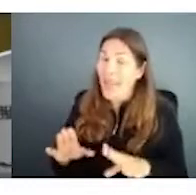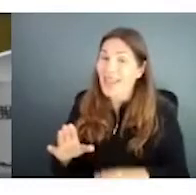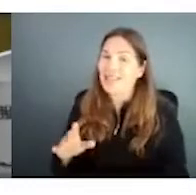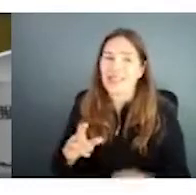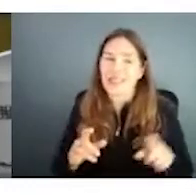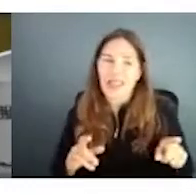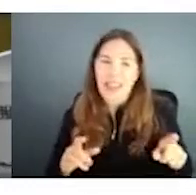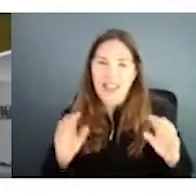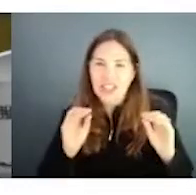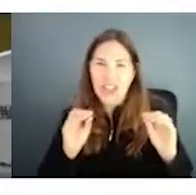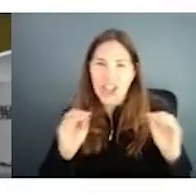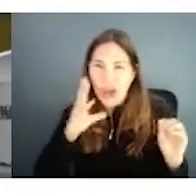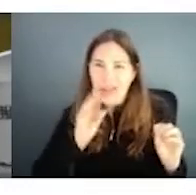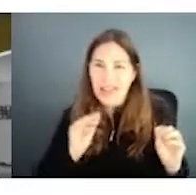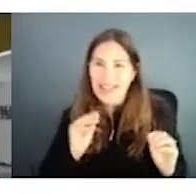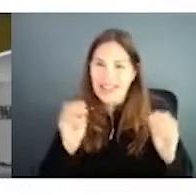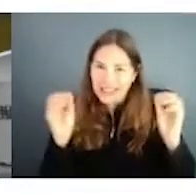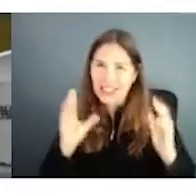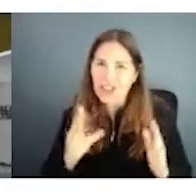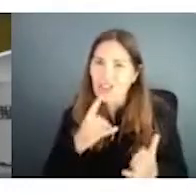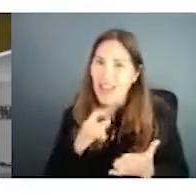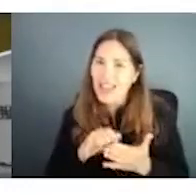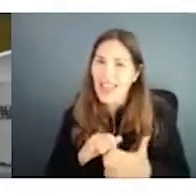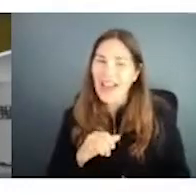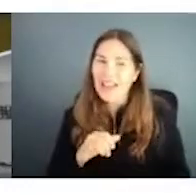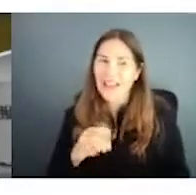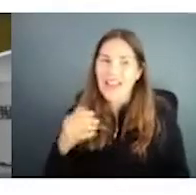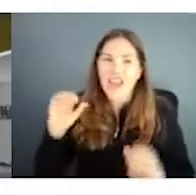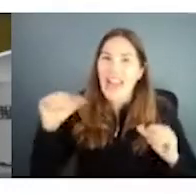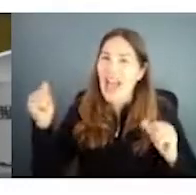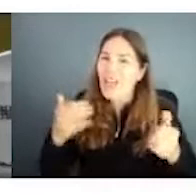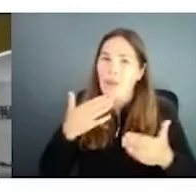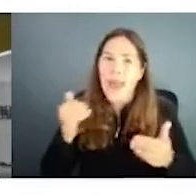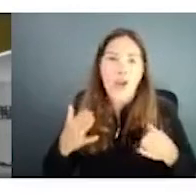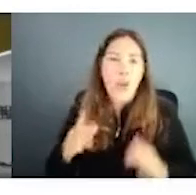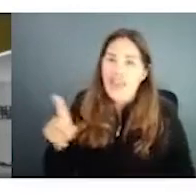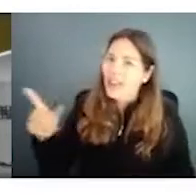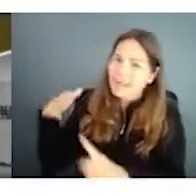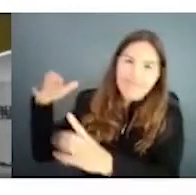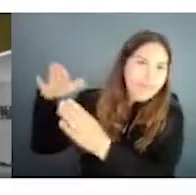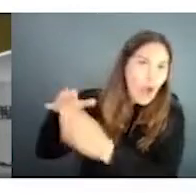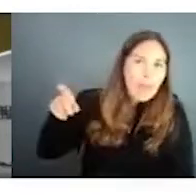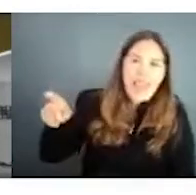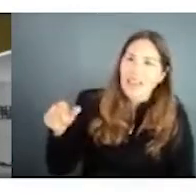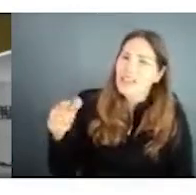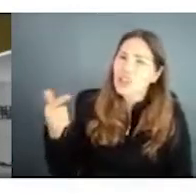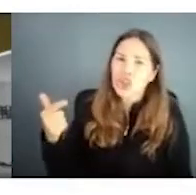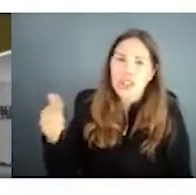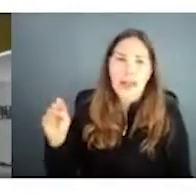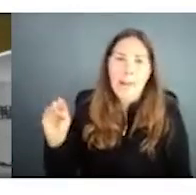veteran teacher on here who would say that there is any better way to prepare for the credentials other than those